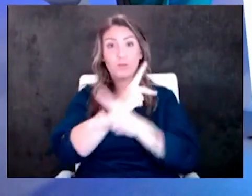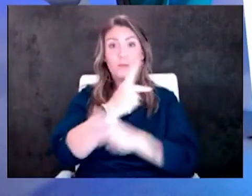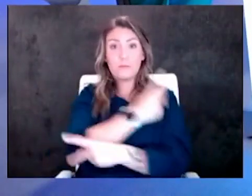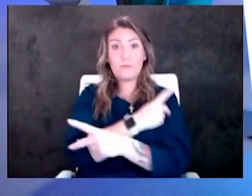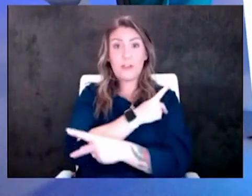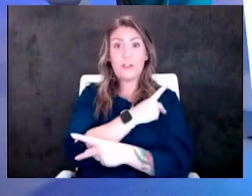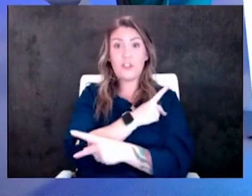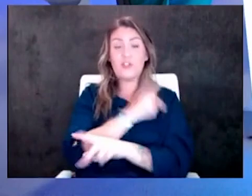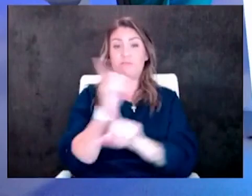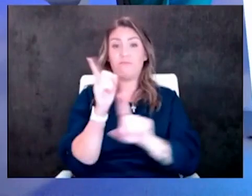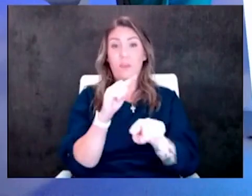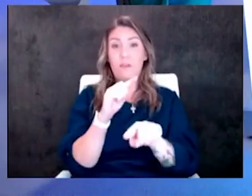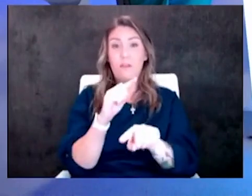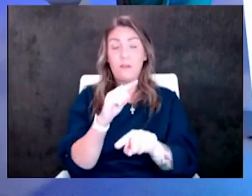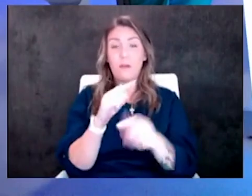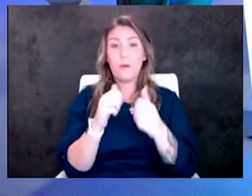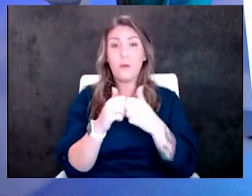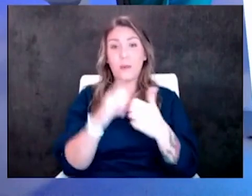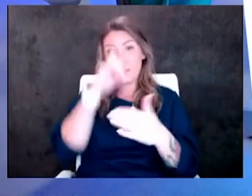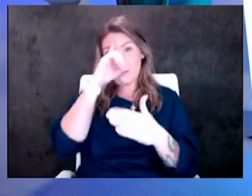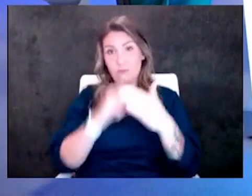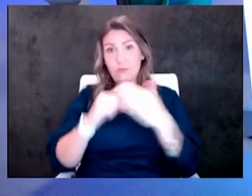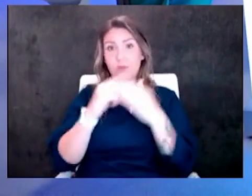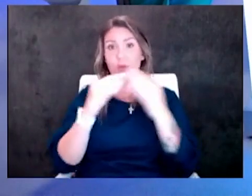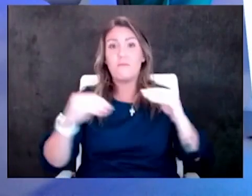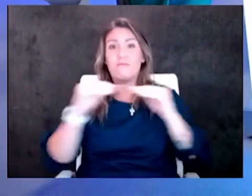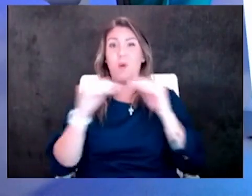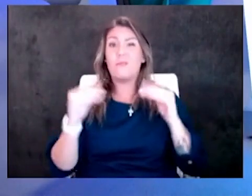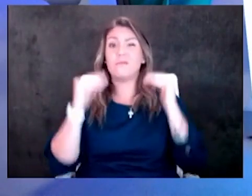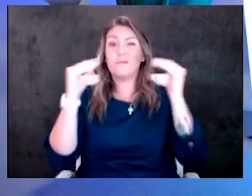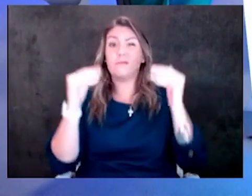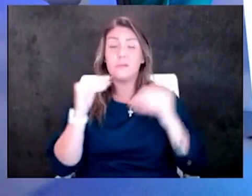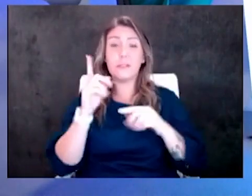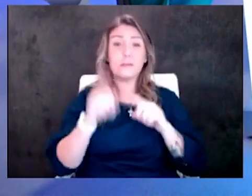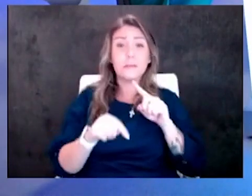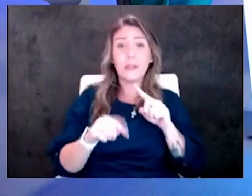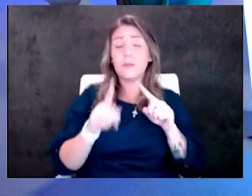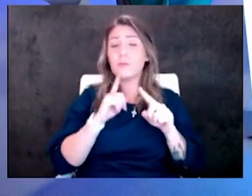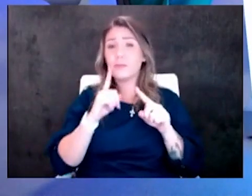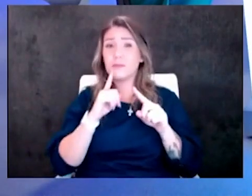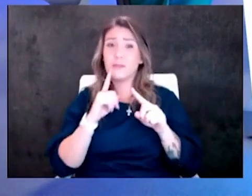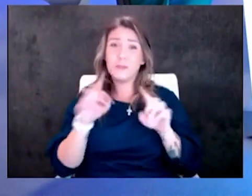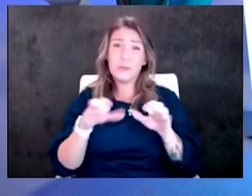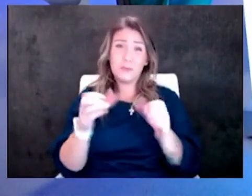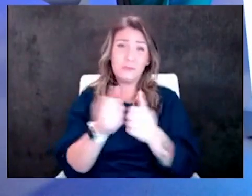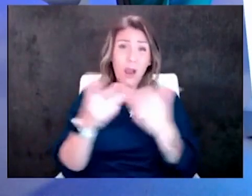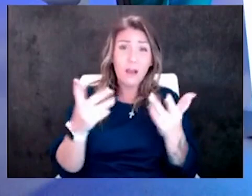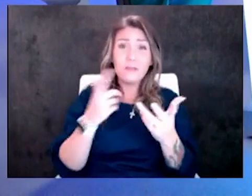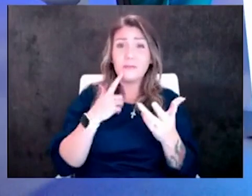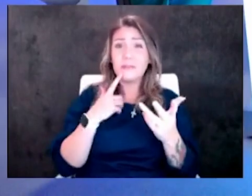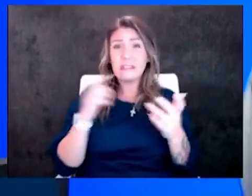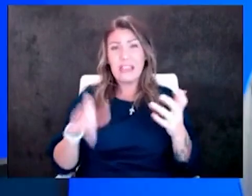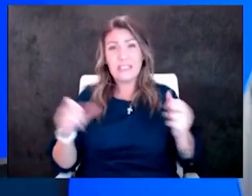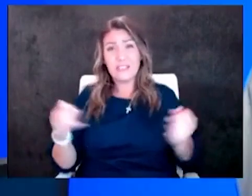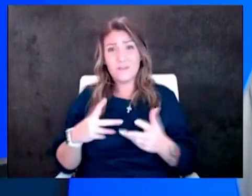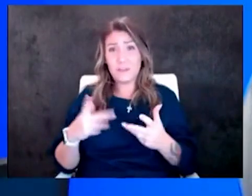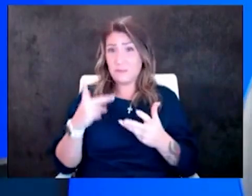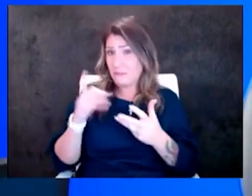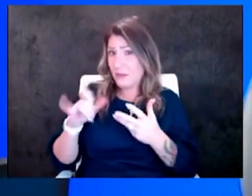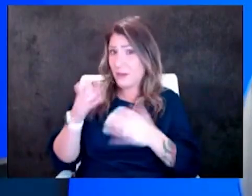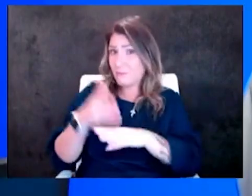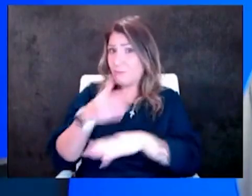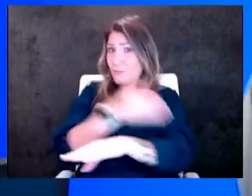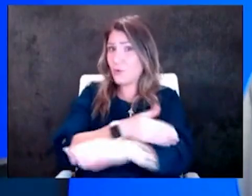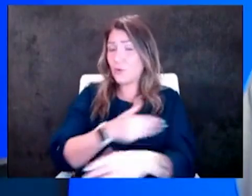more advanced phase, couldn't do as much about it. So that's always a fear. Has that gotten any better? I think